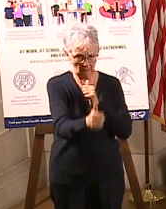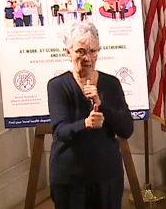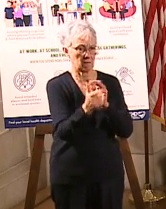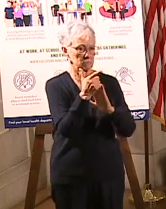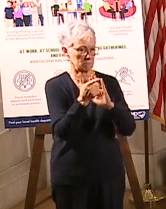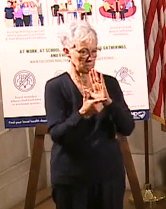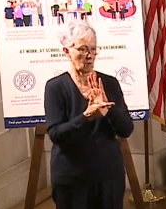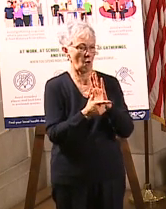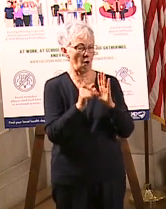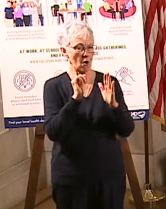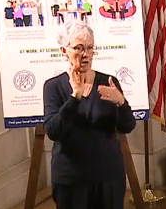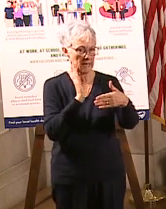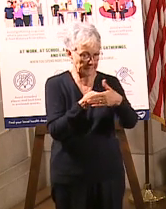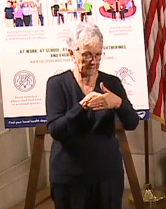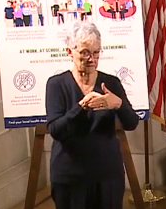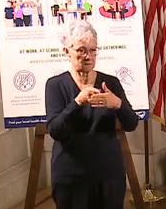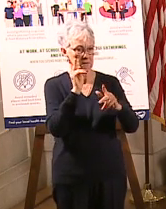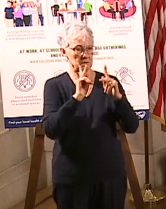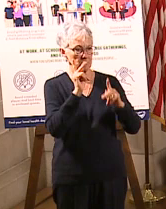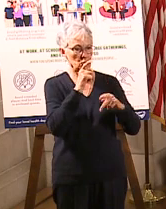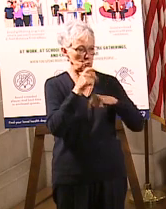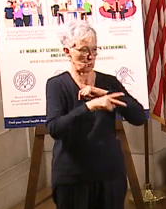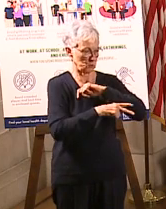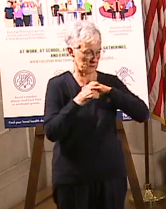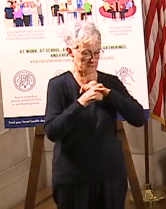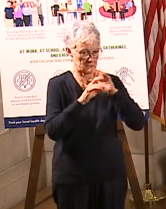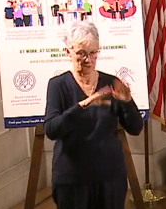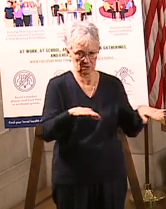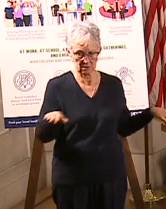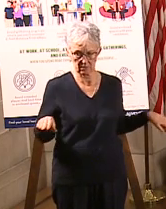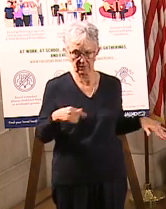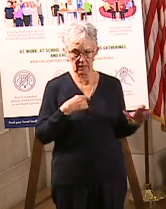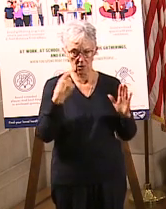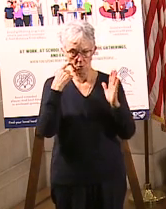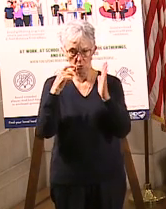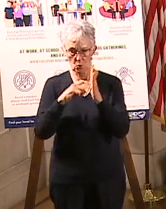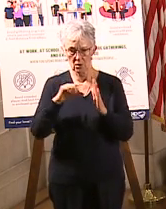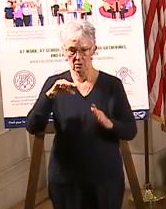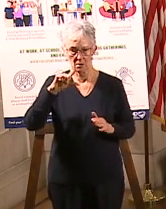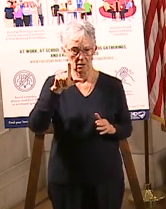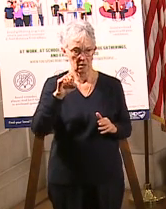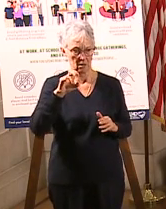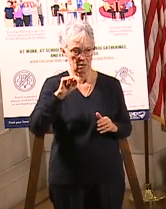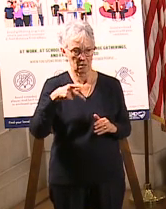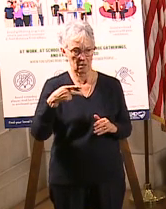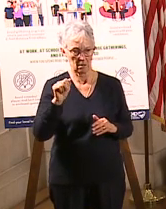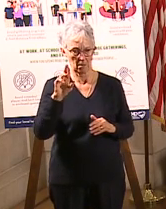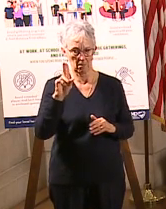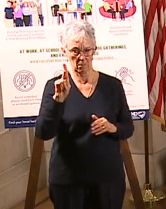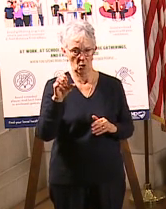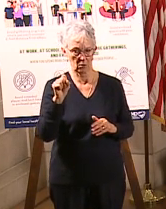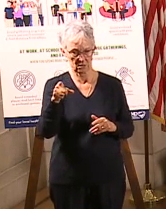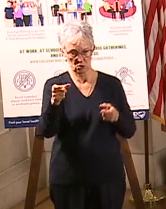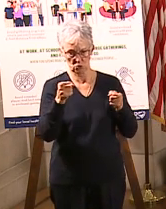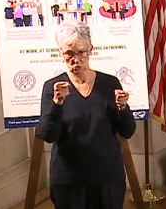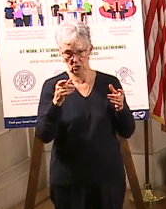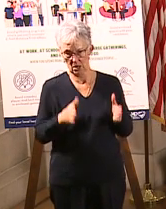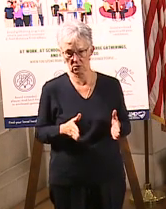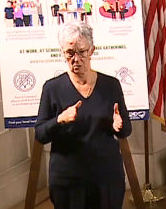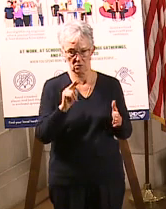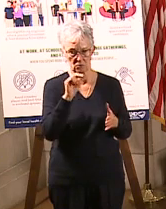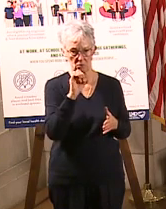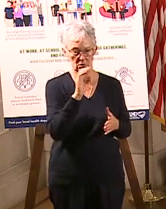Nebraska. In our office, I want to recognize Glenn Parks. Glenn is our director of the Nebraska Human